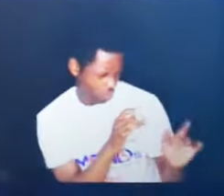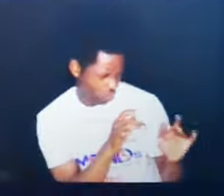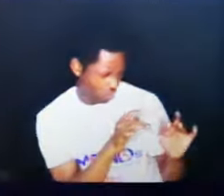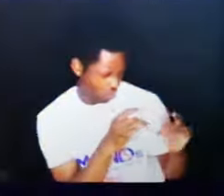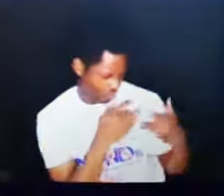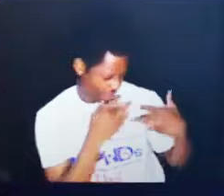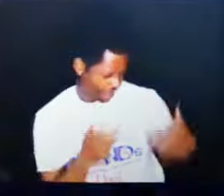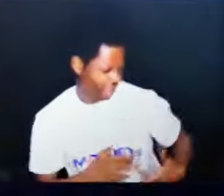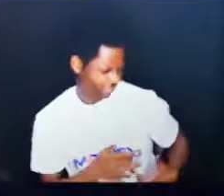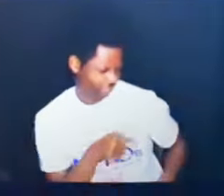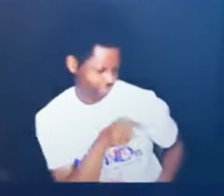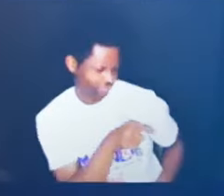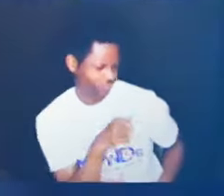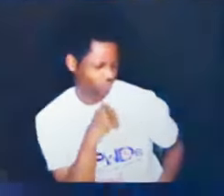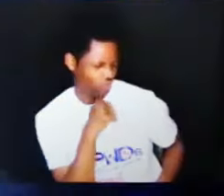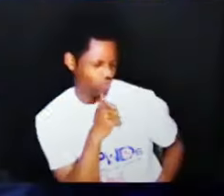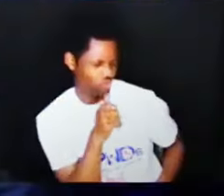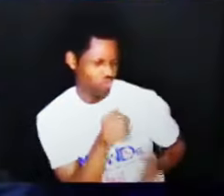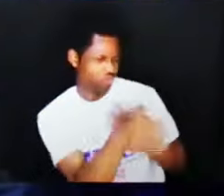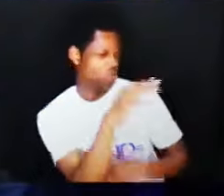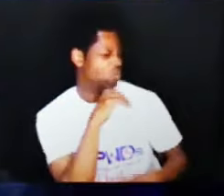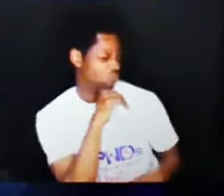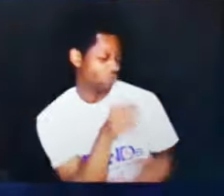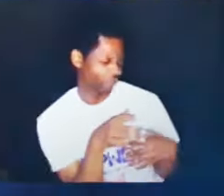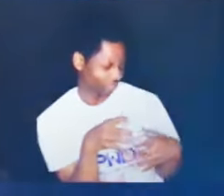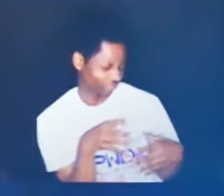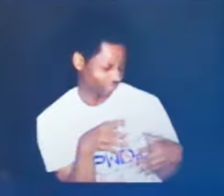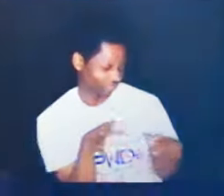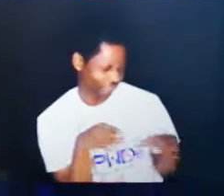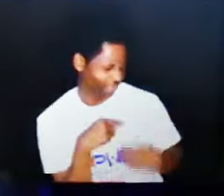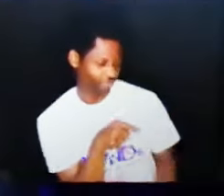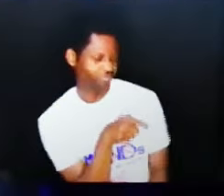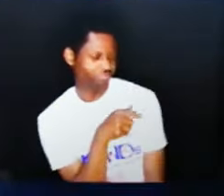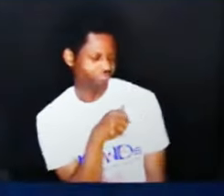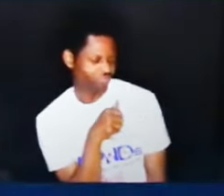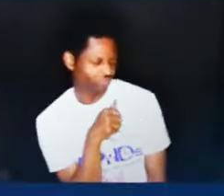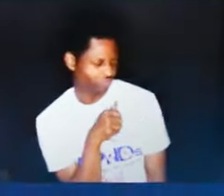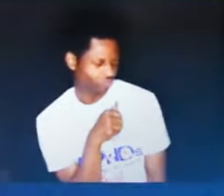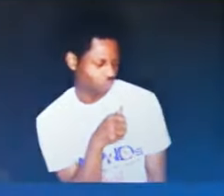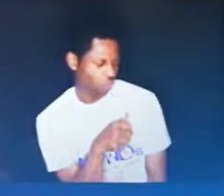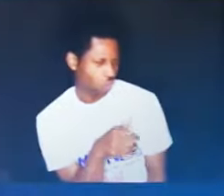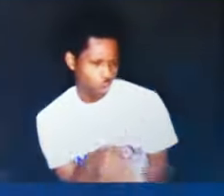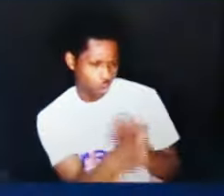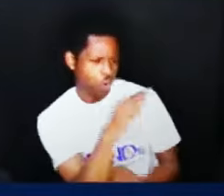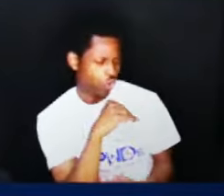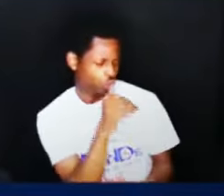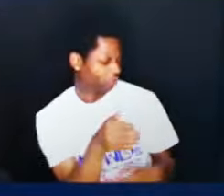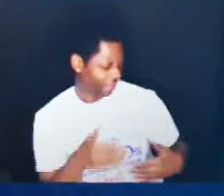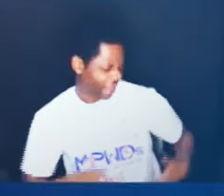That God was not pleased with. And when you pong any answer no. God was not happy with him.